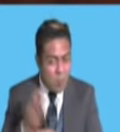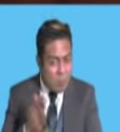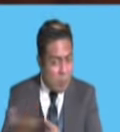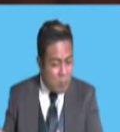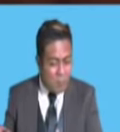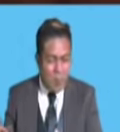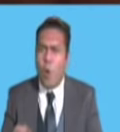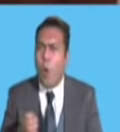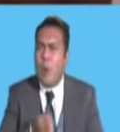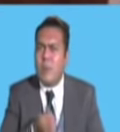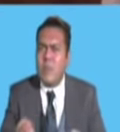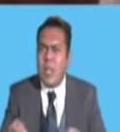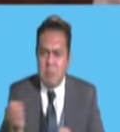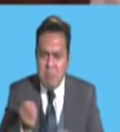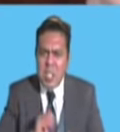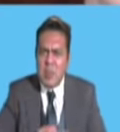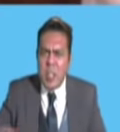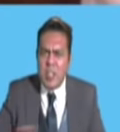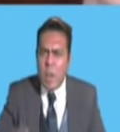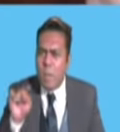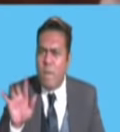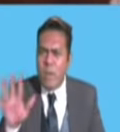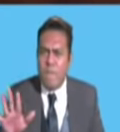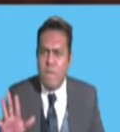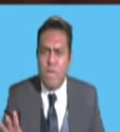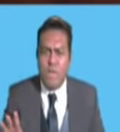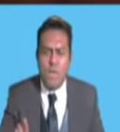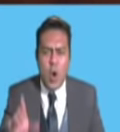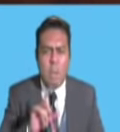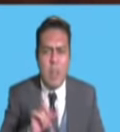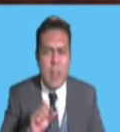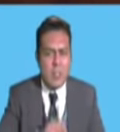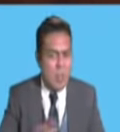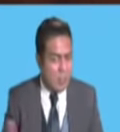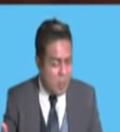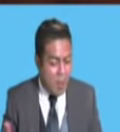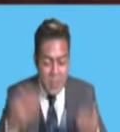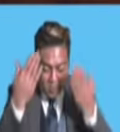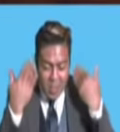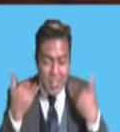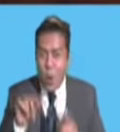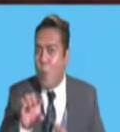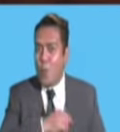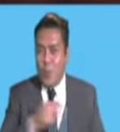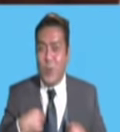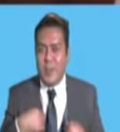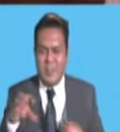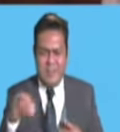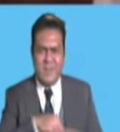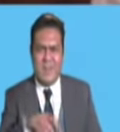for operating expenditure and $0.5 million for capital expenditure. Mr. Speaker, so we acknowledge that this